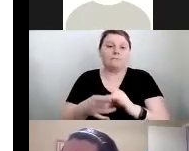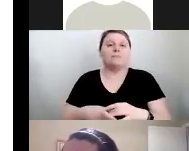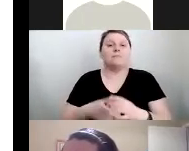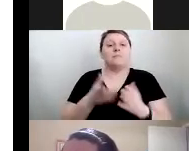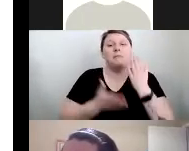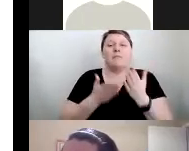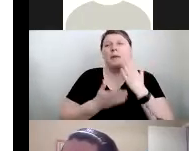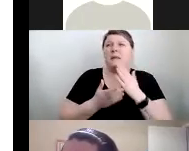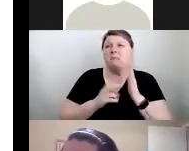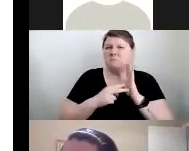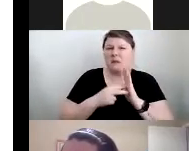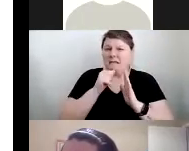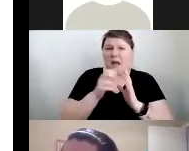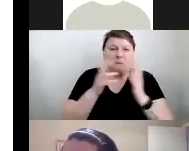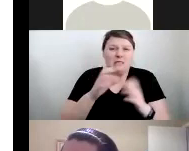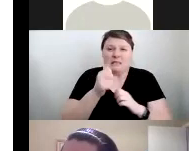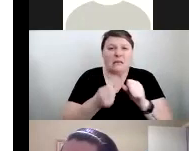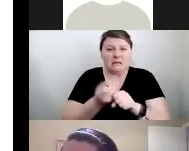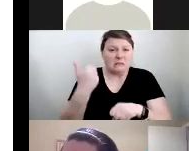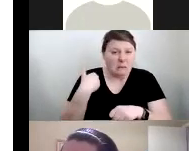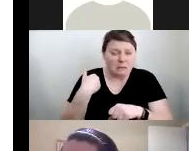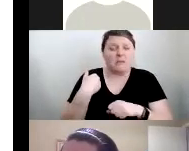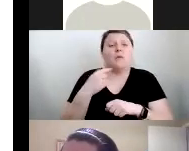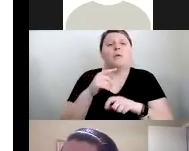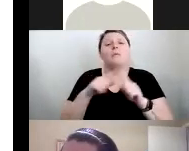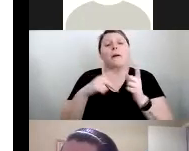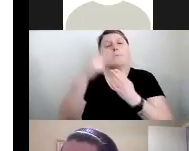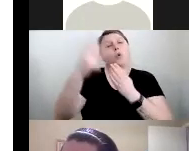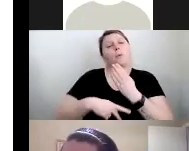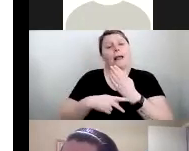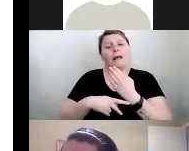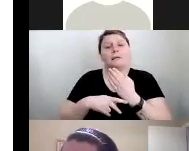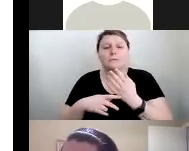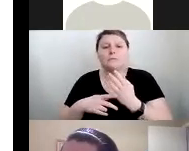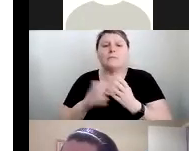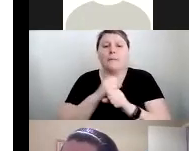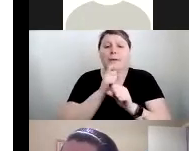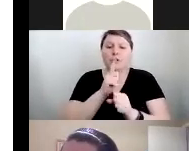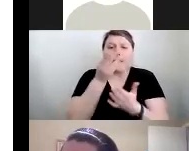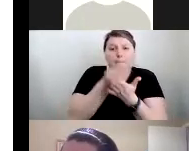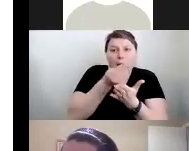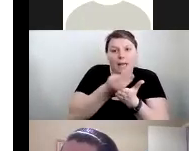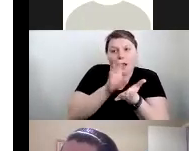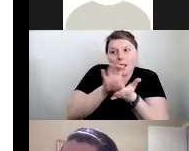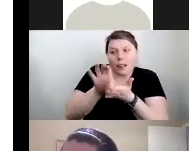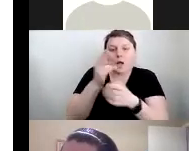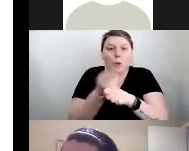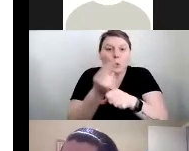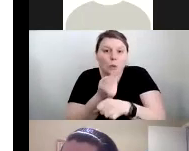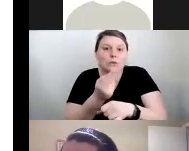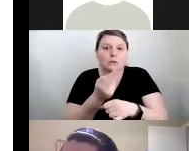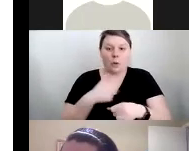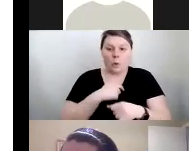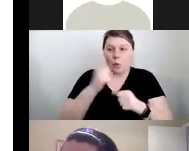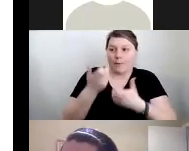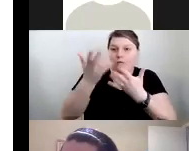me 10 years ago. But programmatic is essentially making sure that the money gets spent that we provide to